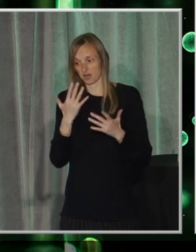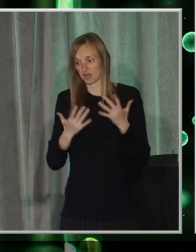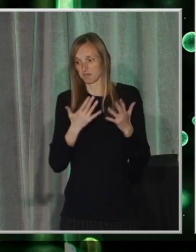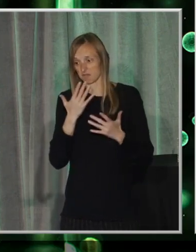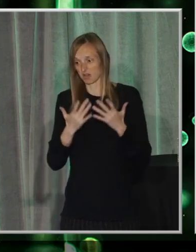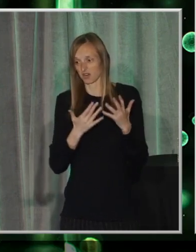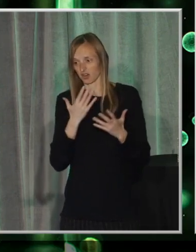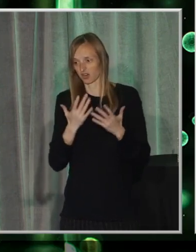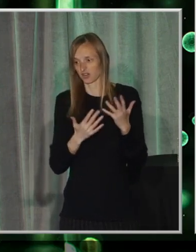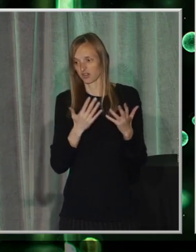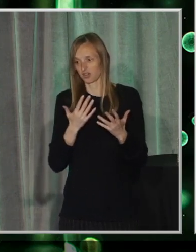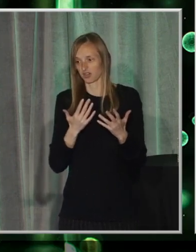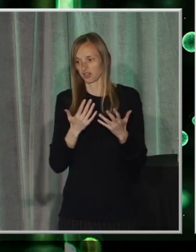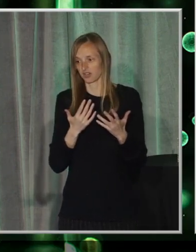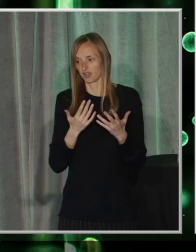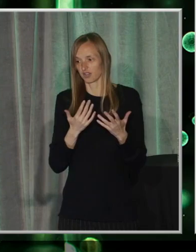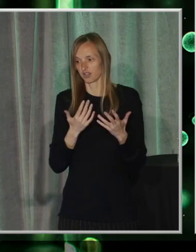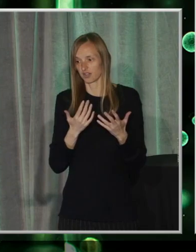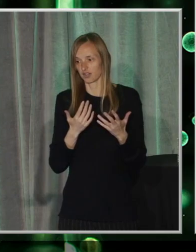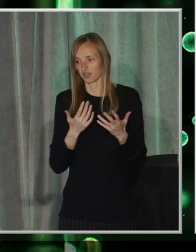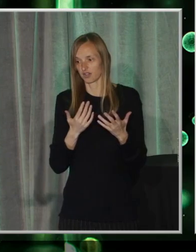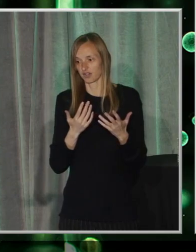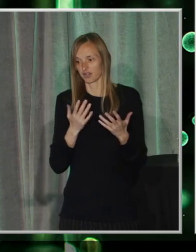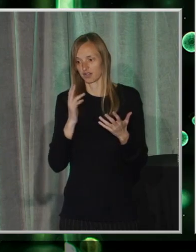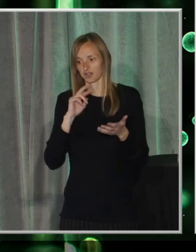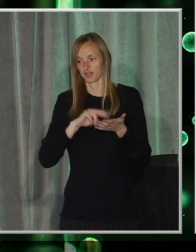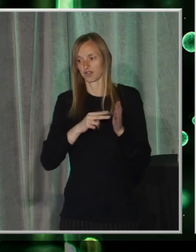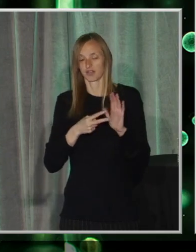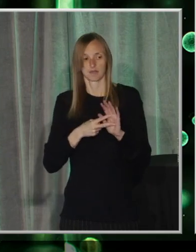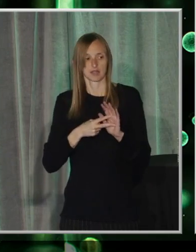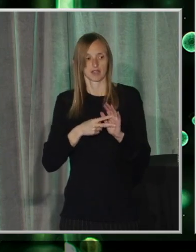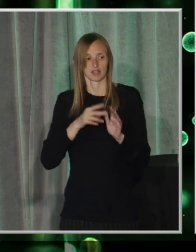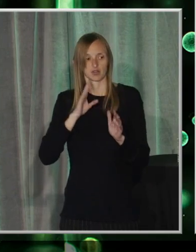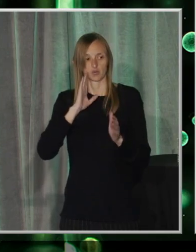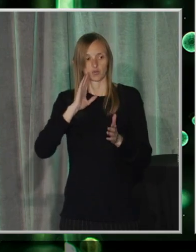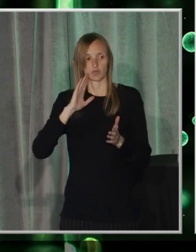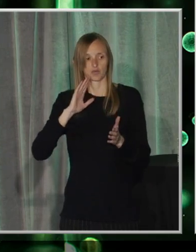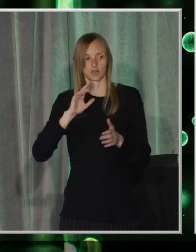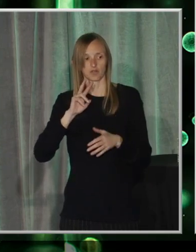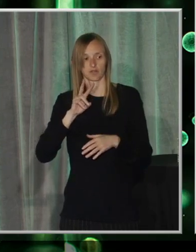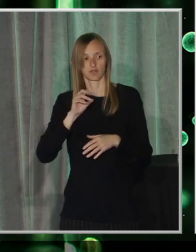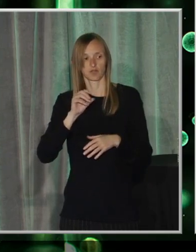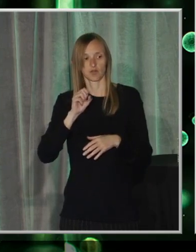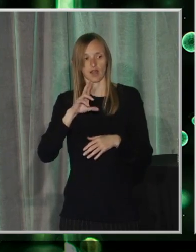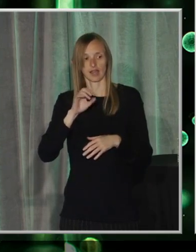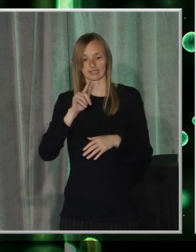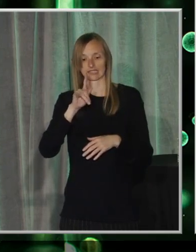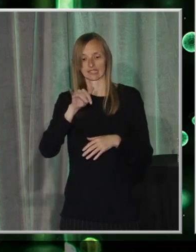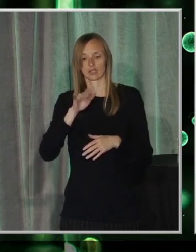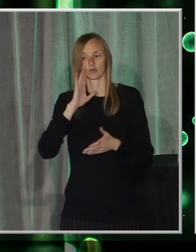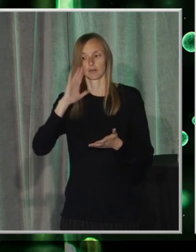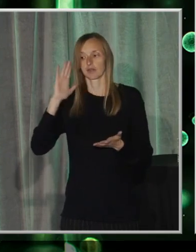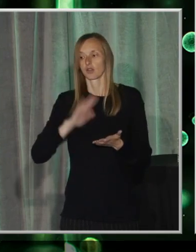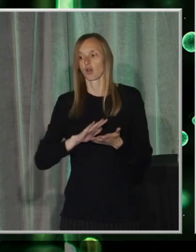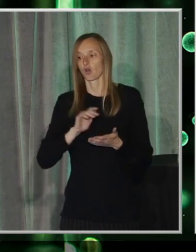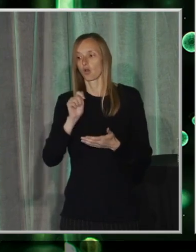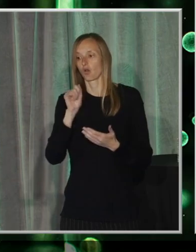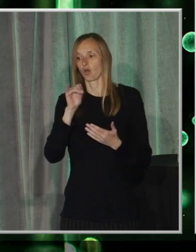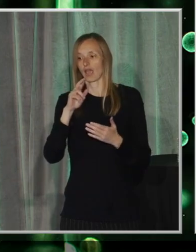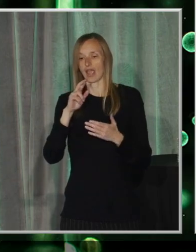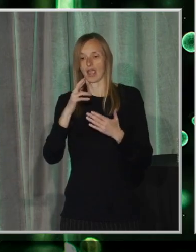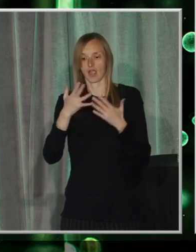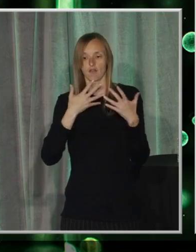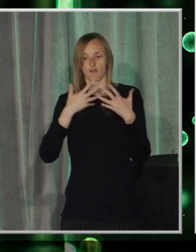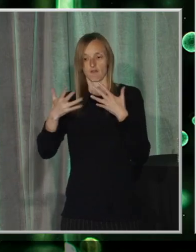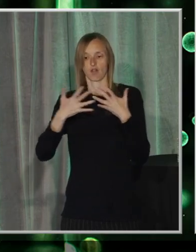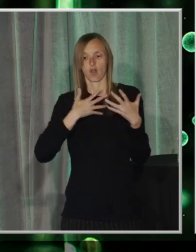charcoal, its porosity is going to be very, very low. And the airflow, it will restrict the airflow completely. So I